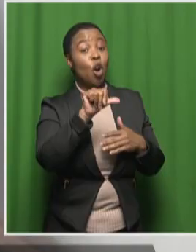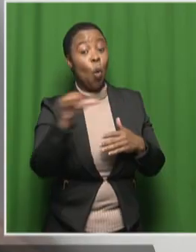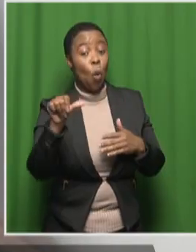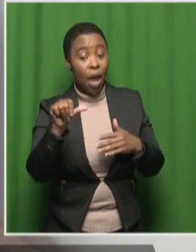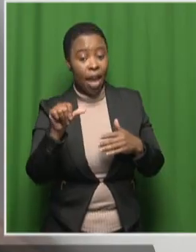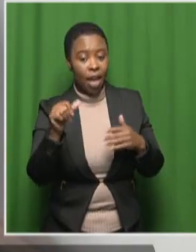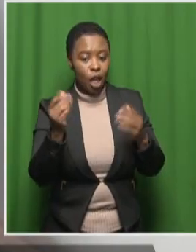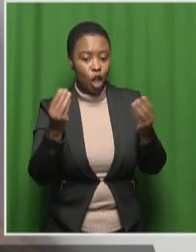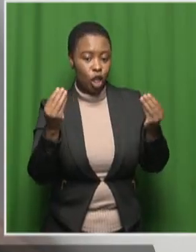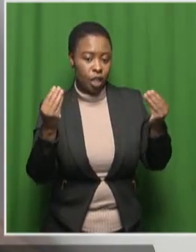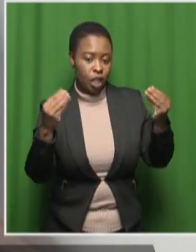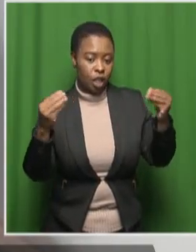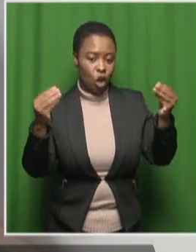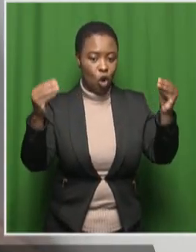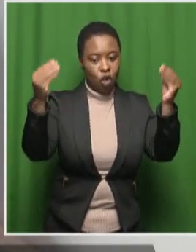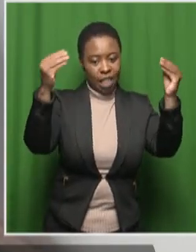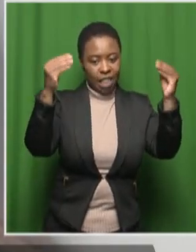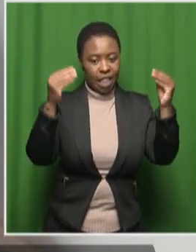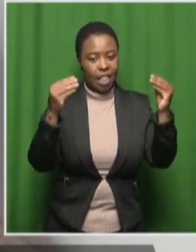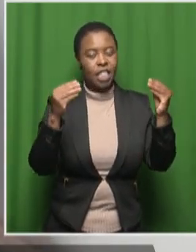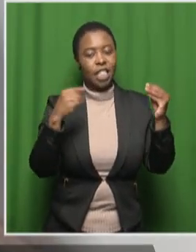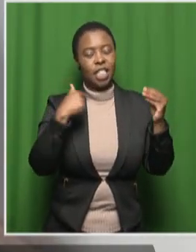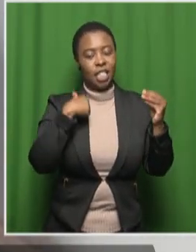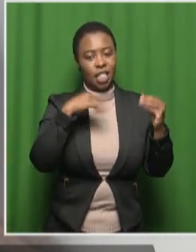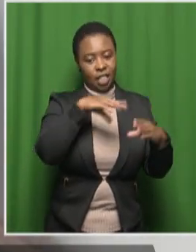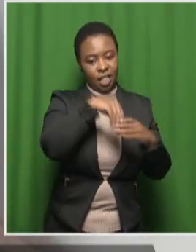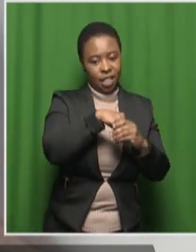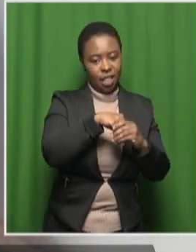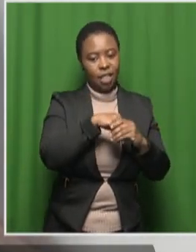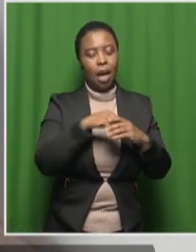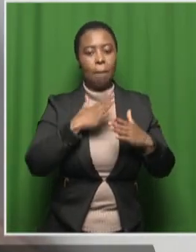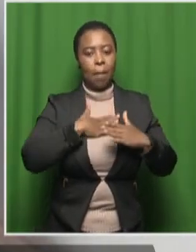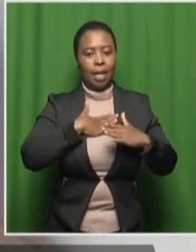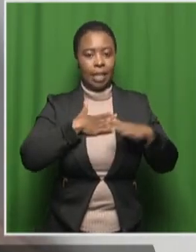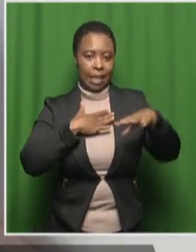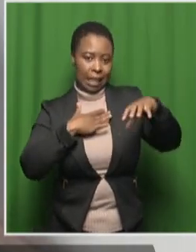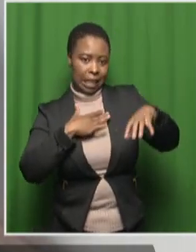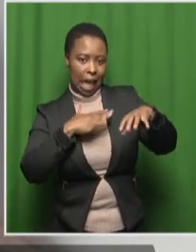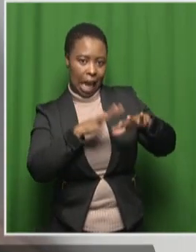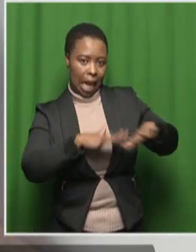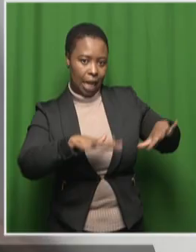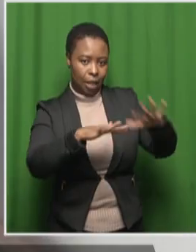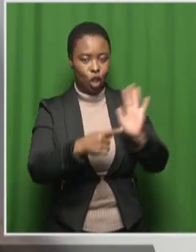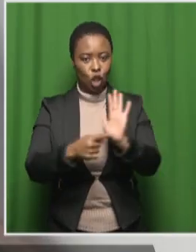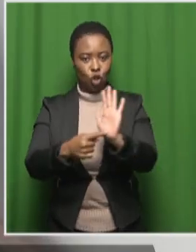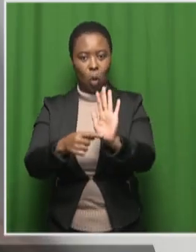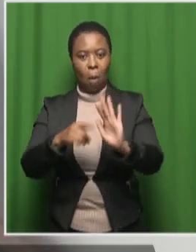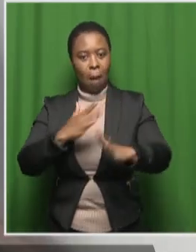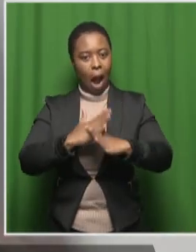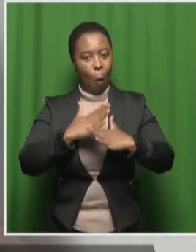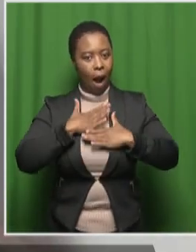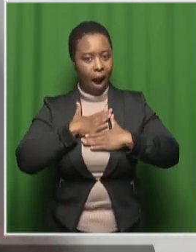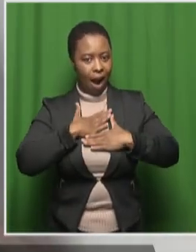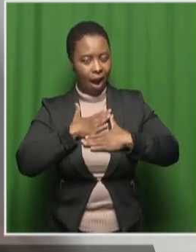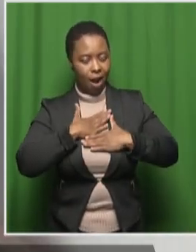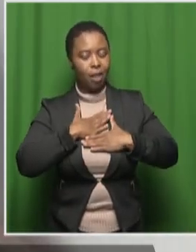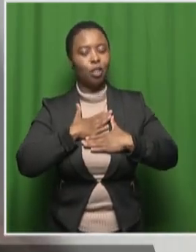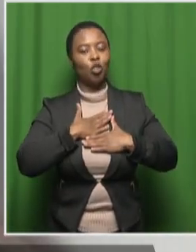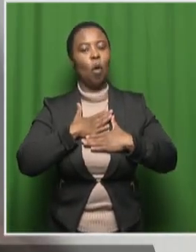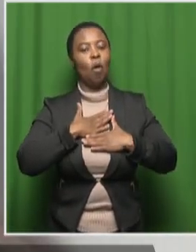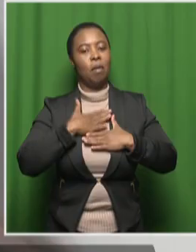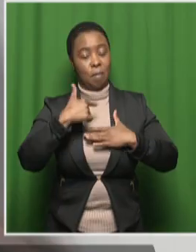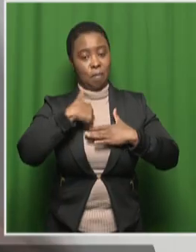which I've really wanted to be a part of, and I have my own stand, and I get to showcase my work in a way that speaks to